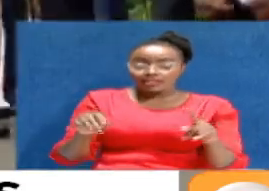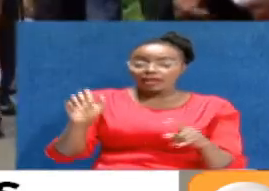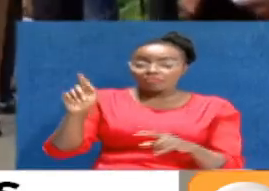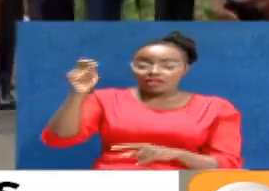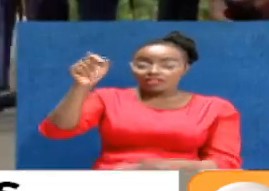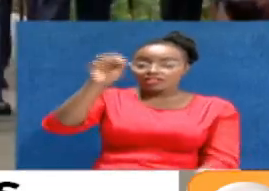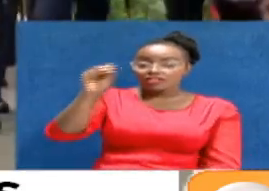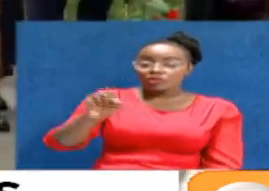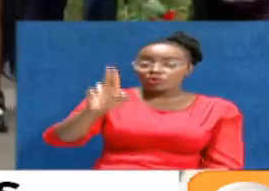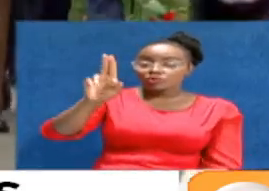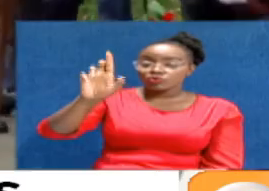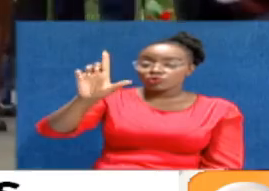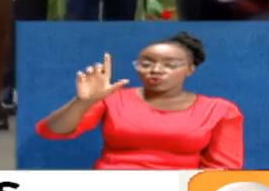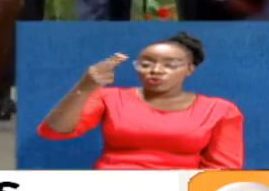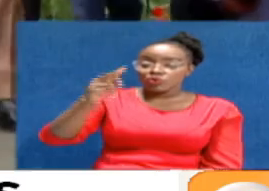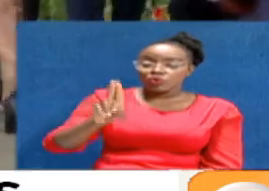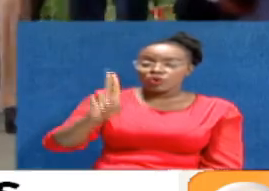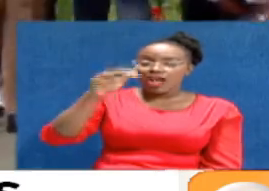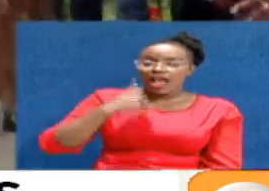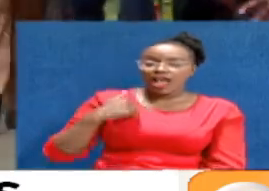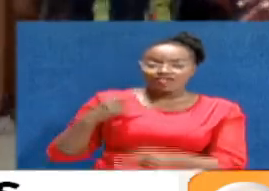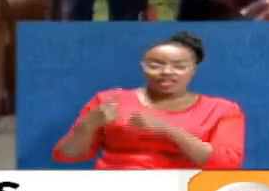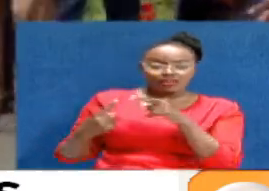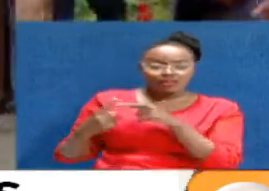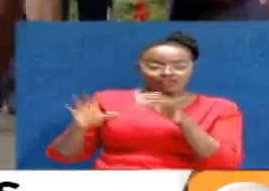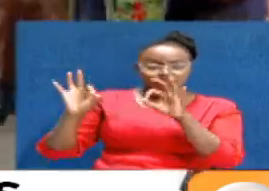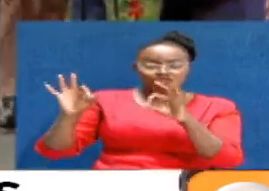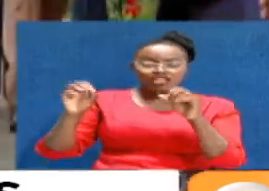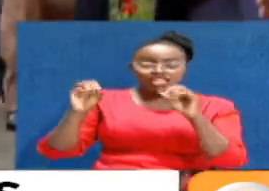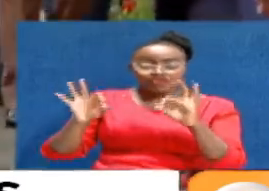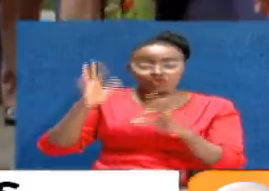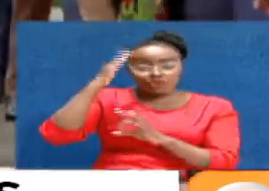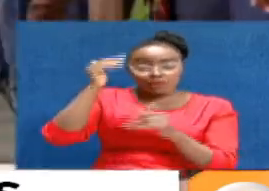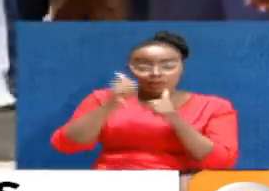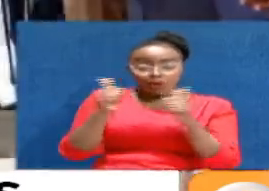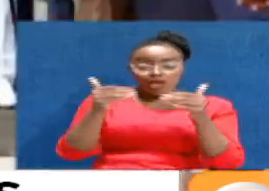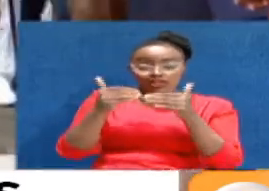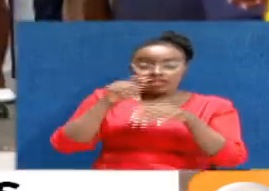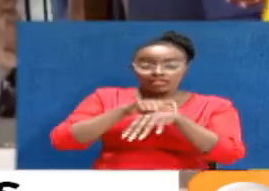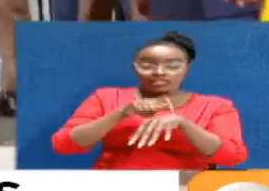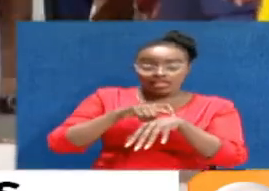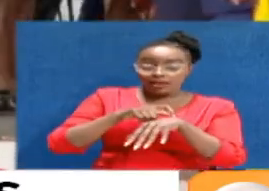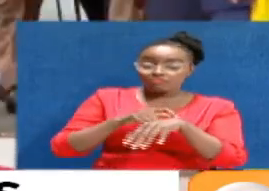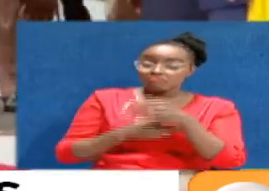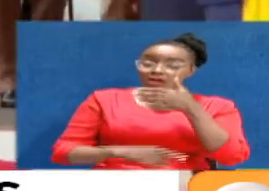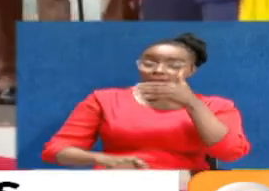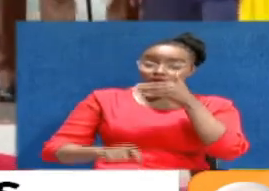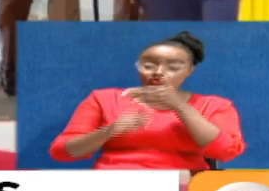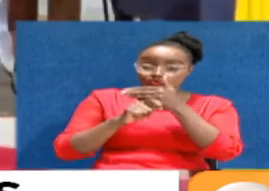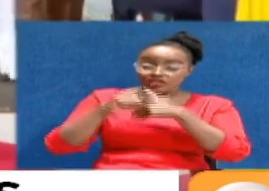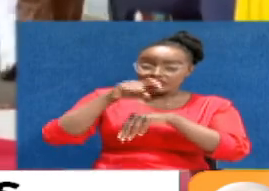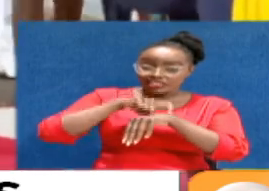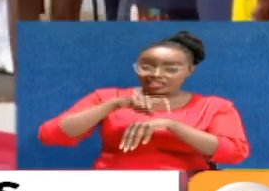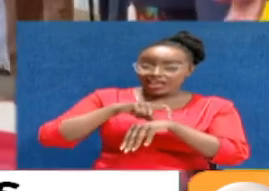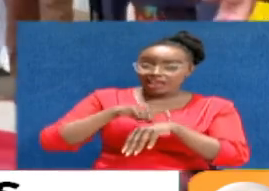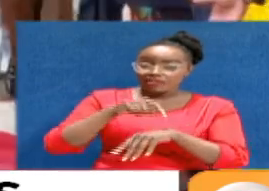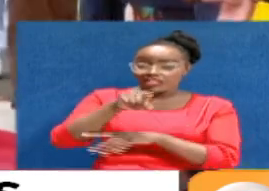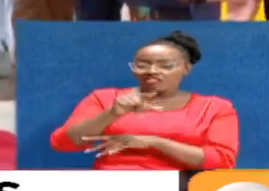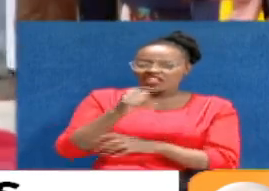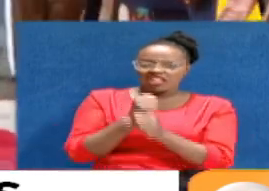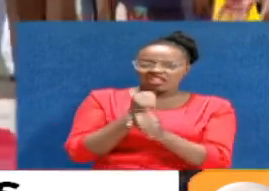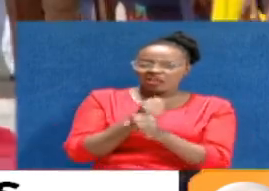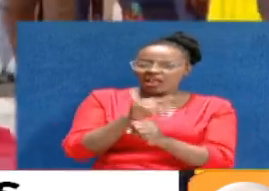Suluhu has had quite a bit of diplomatic experience. If you recall, during Dr. John Pombe Magufuli's reign, he